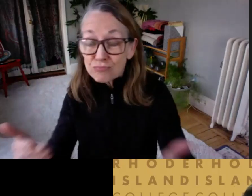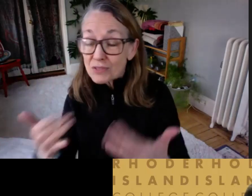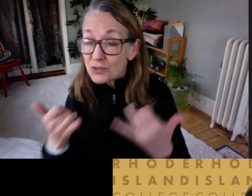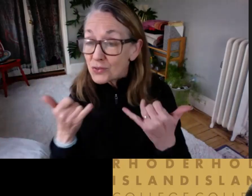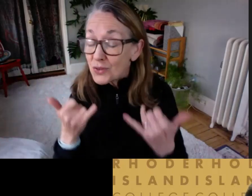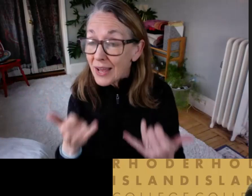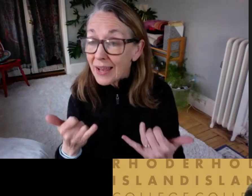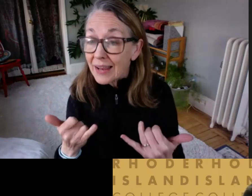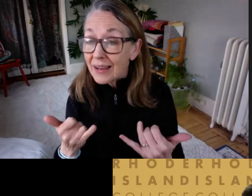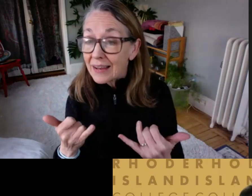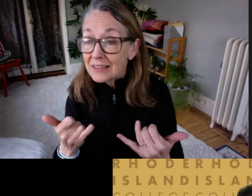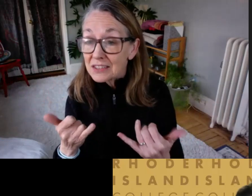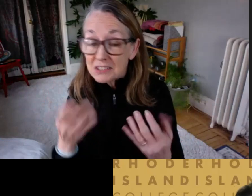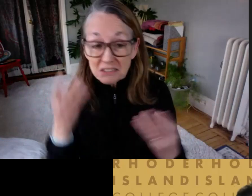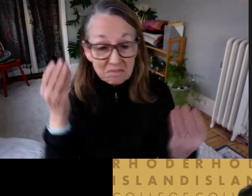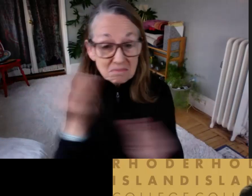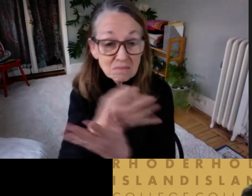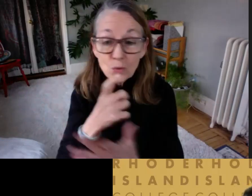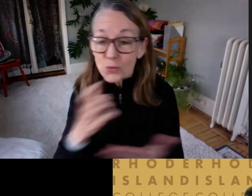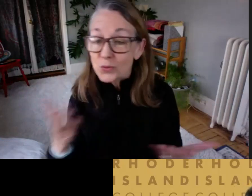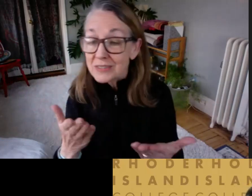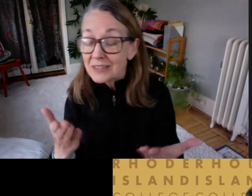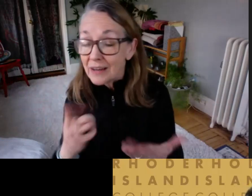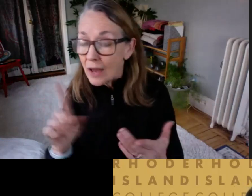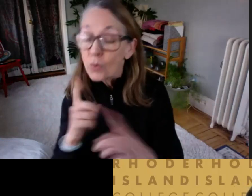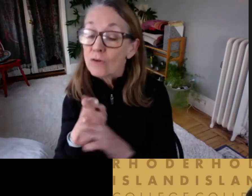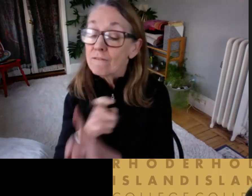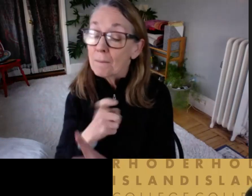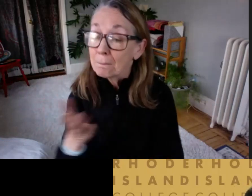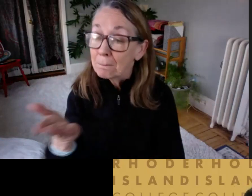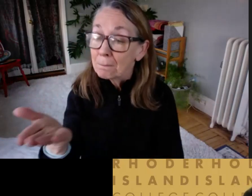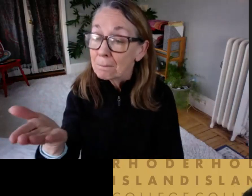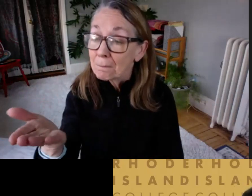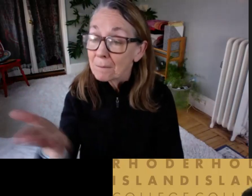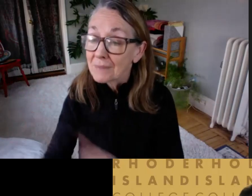sure letting each other know who's here and where you're from.